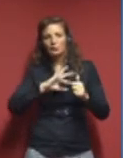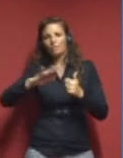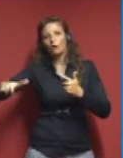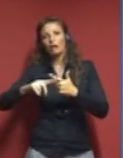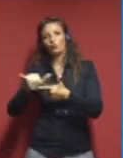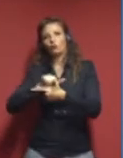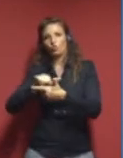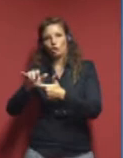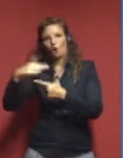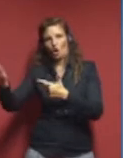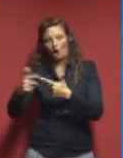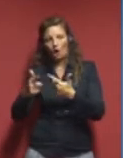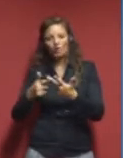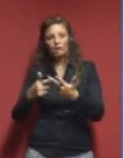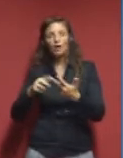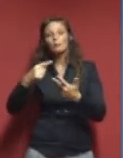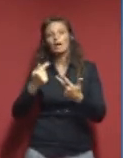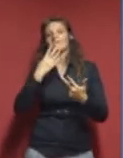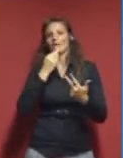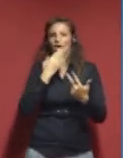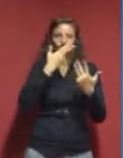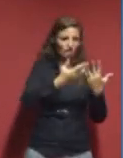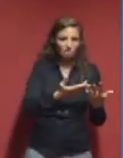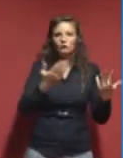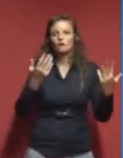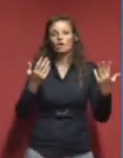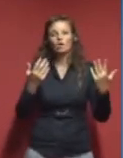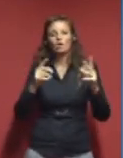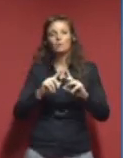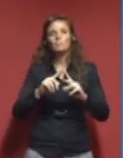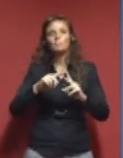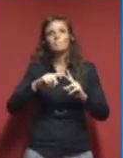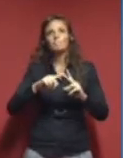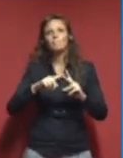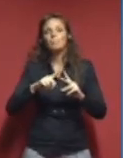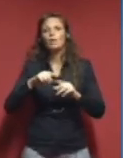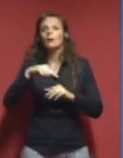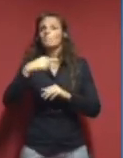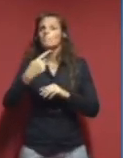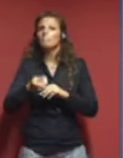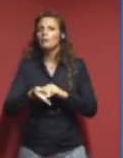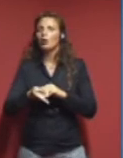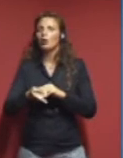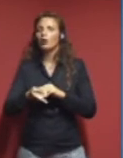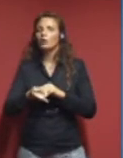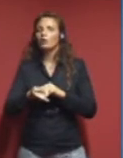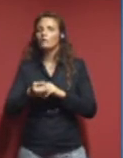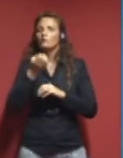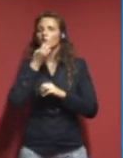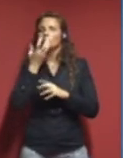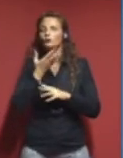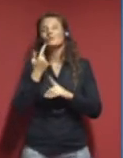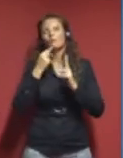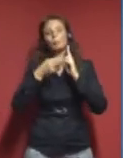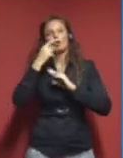Radish Research in San Francisco. And then what happens, especially with open source designs, people start modding.